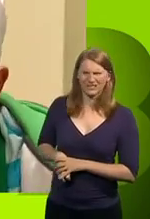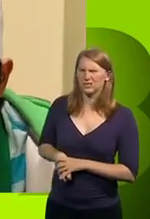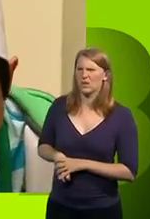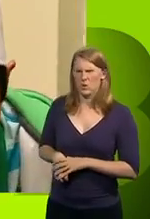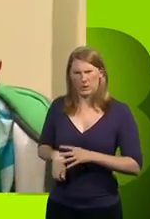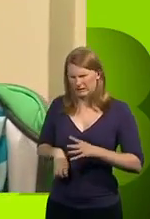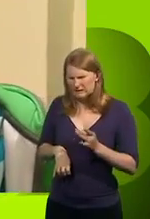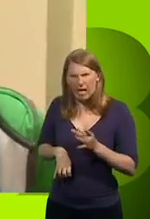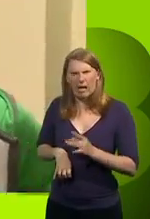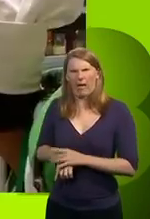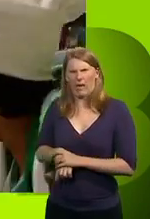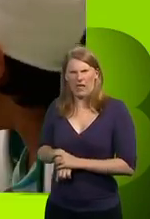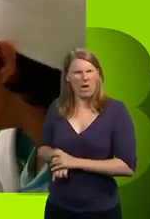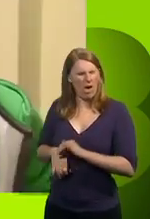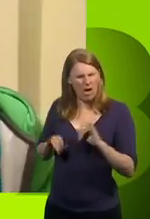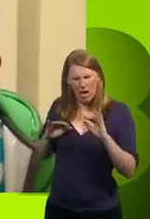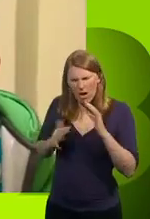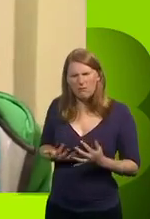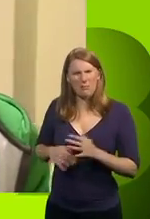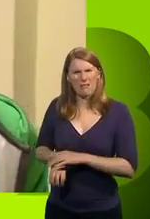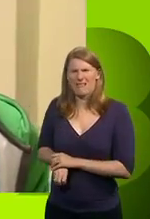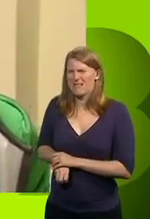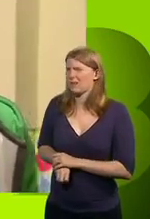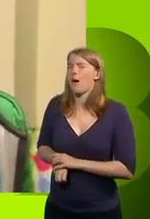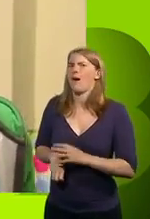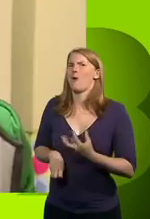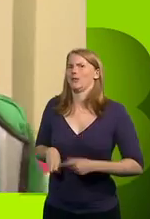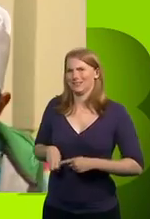It's so sticky and horrible. I've got it.